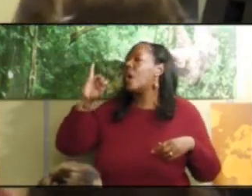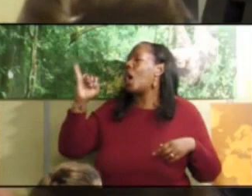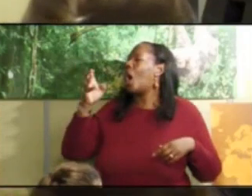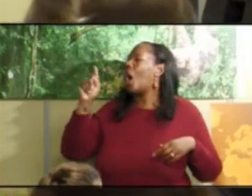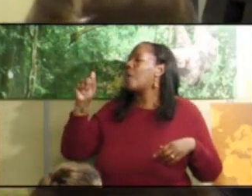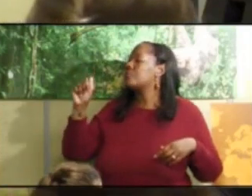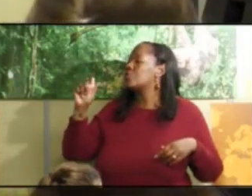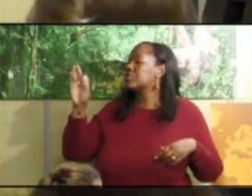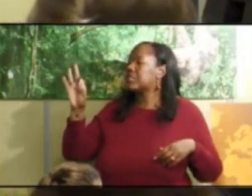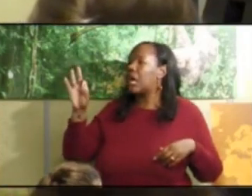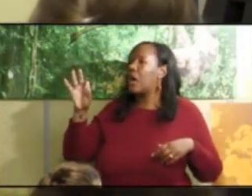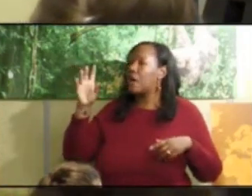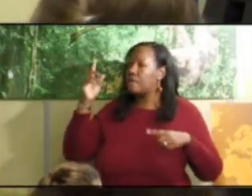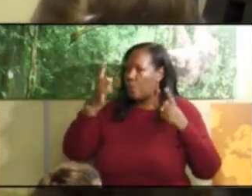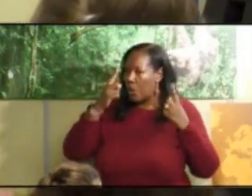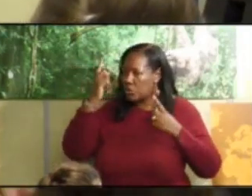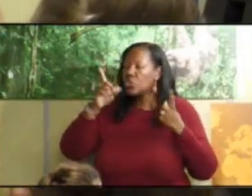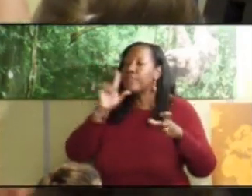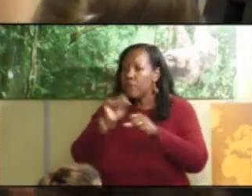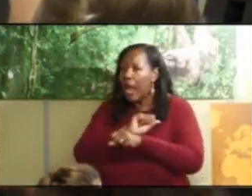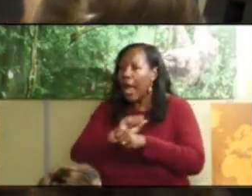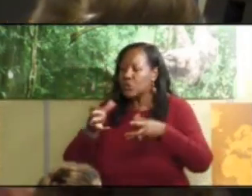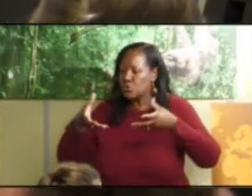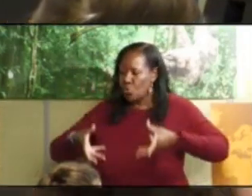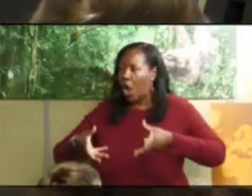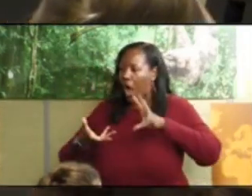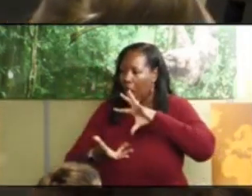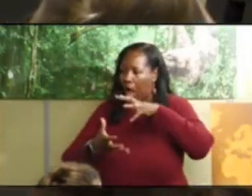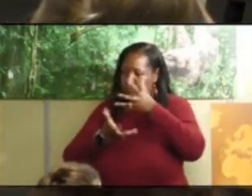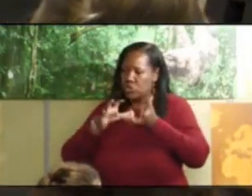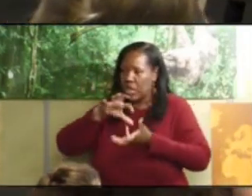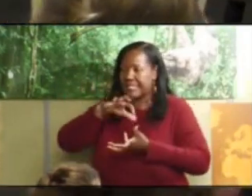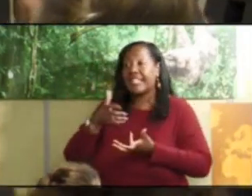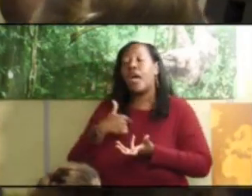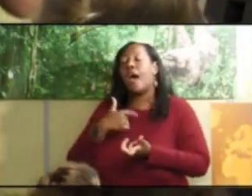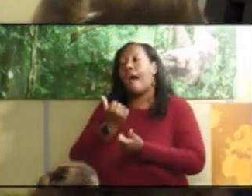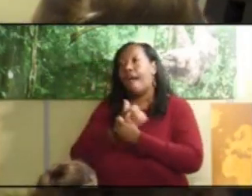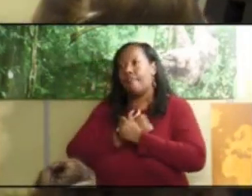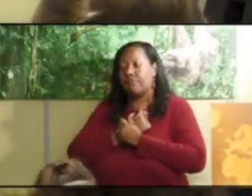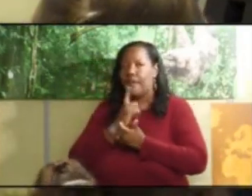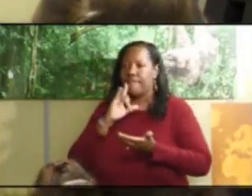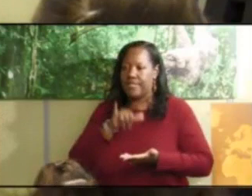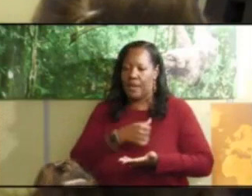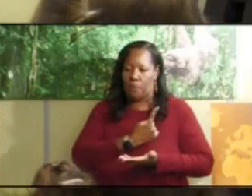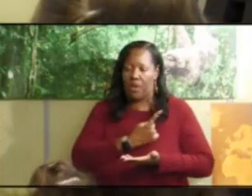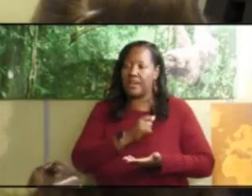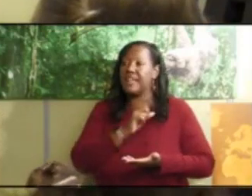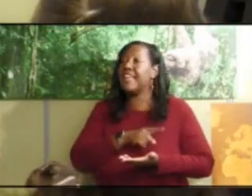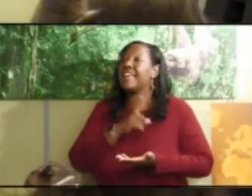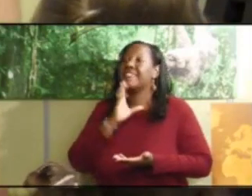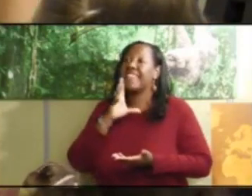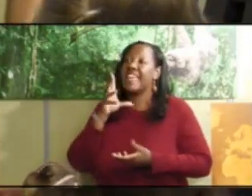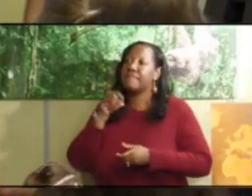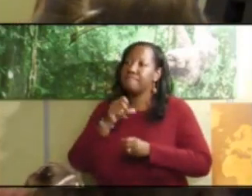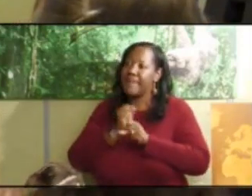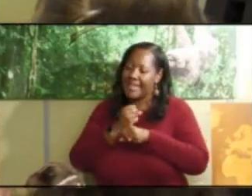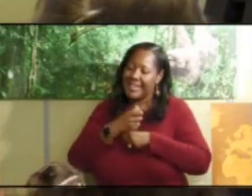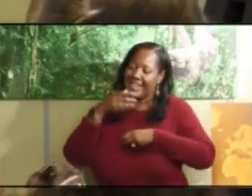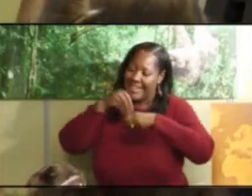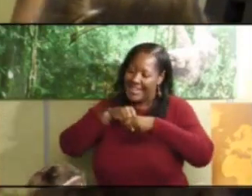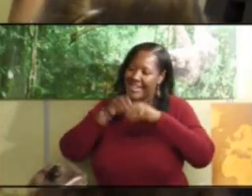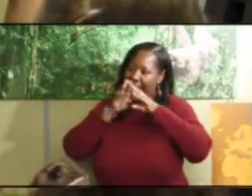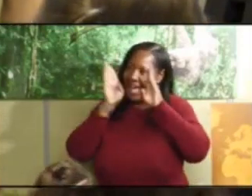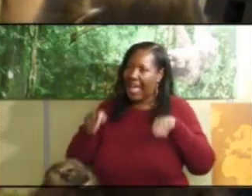wonder, I believe they're all actual objects. Okay. I love that exhibit. I did not. They did it entirely in house, as far as I know, so I was not